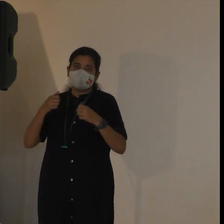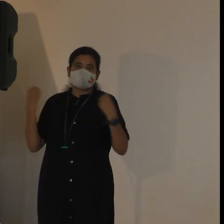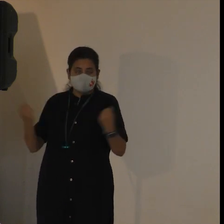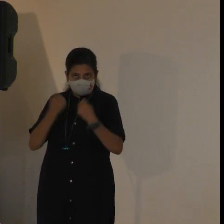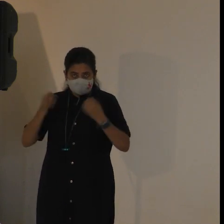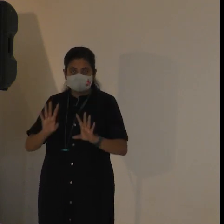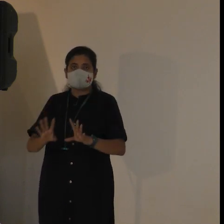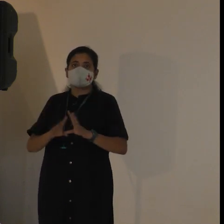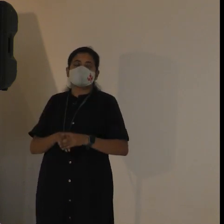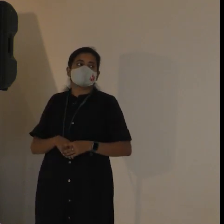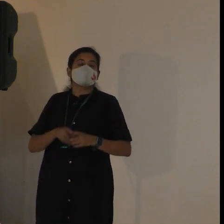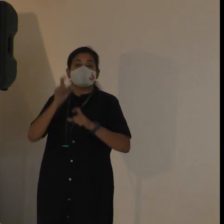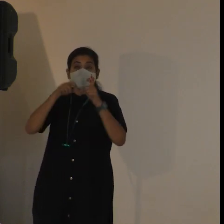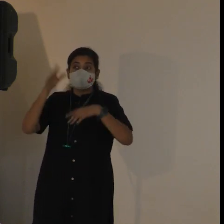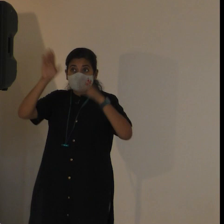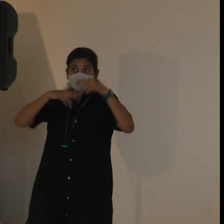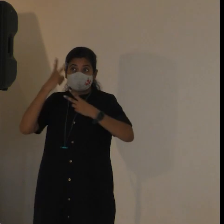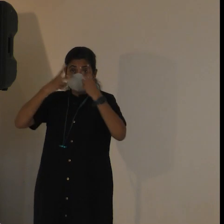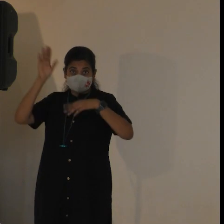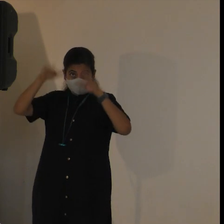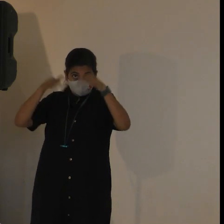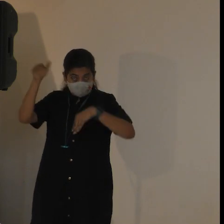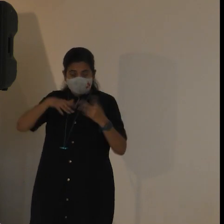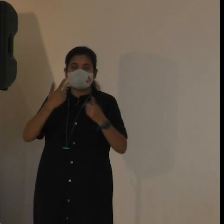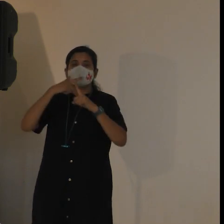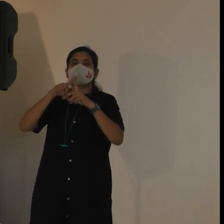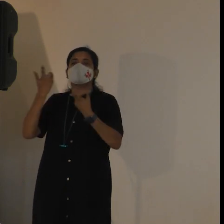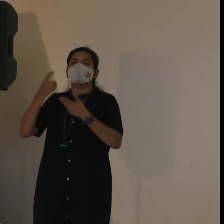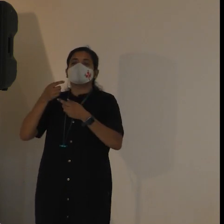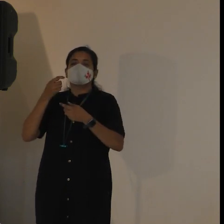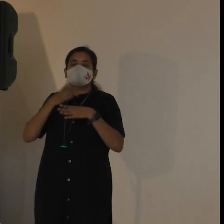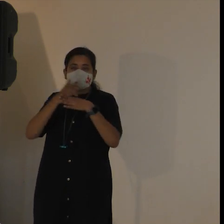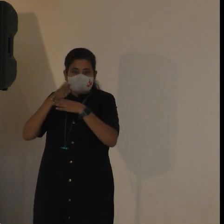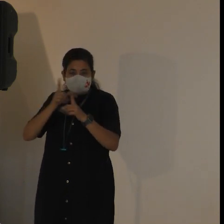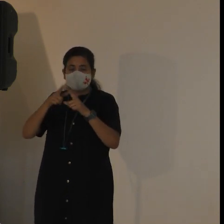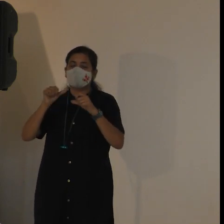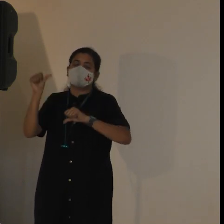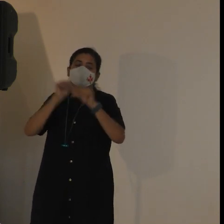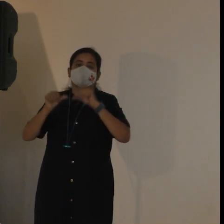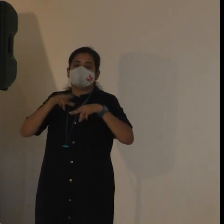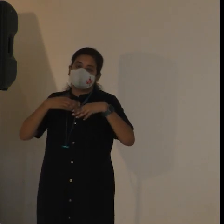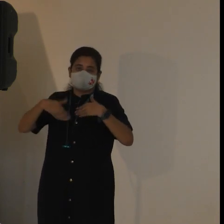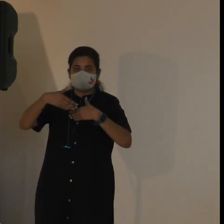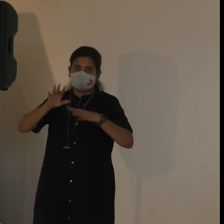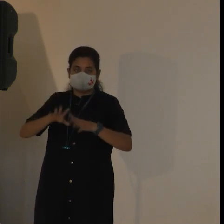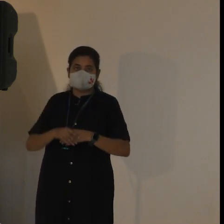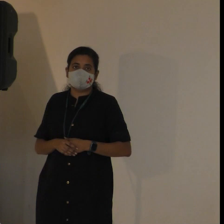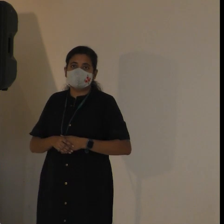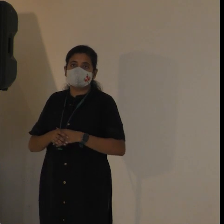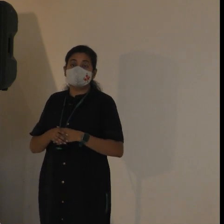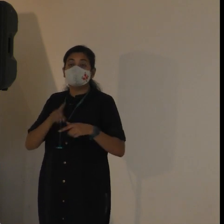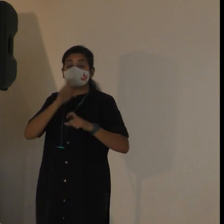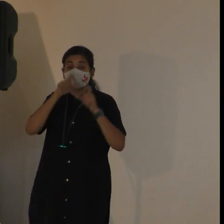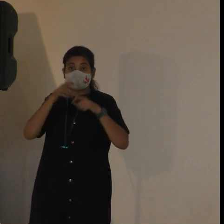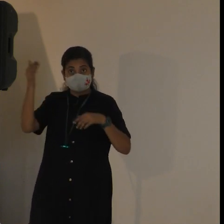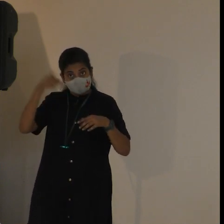these physical visitors to the museum stakeholders in the whole process and their engagement with the museum. The